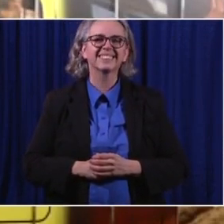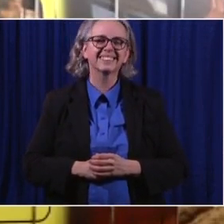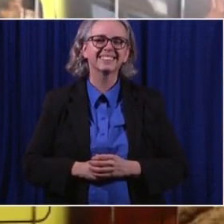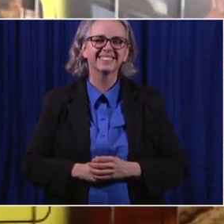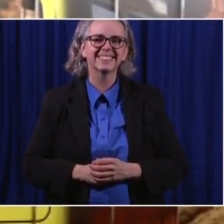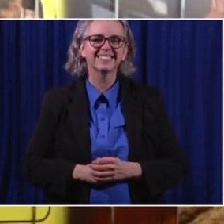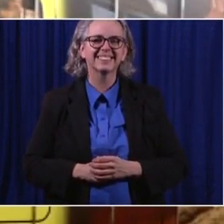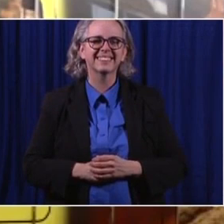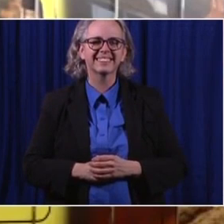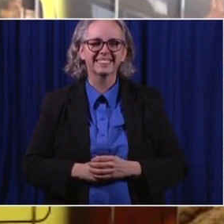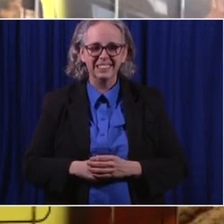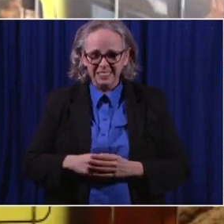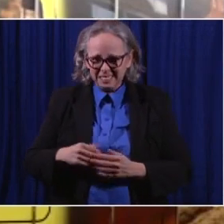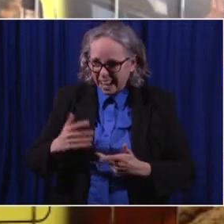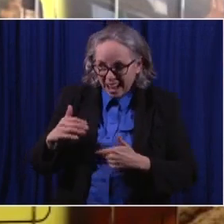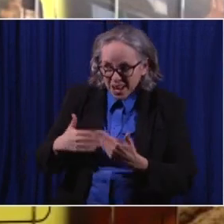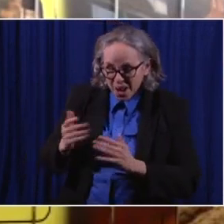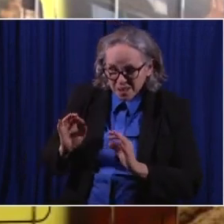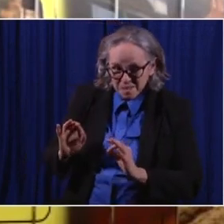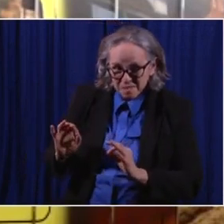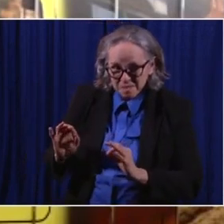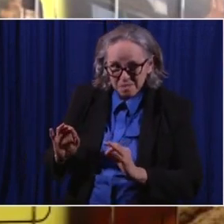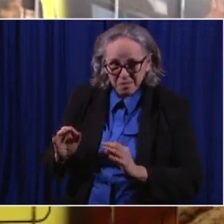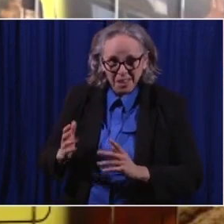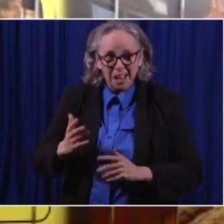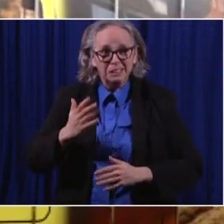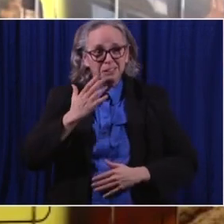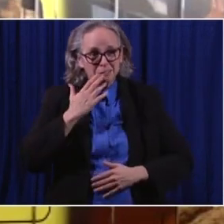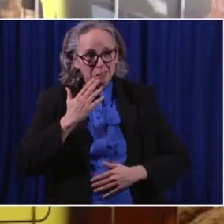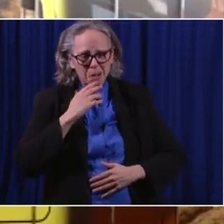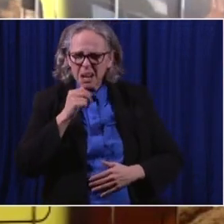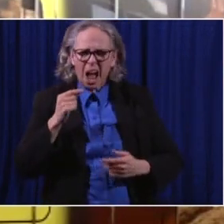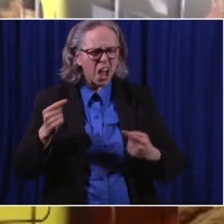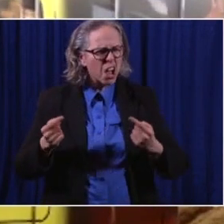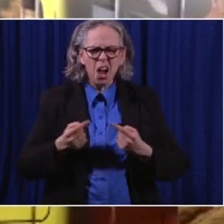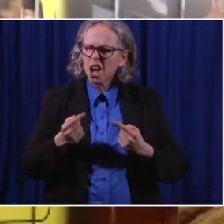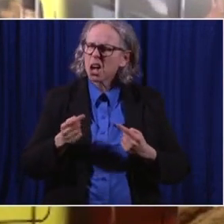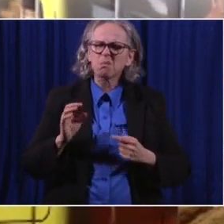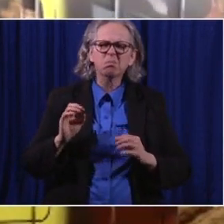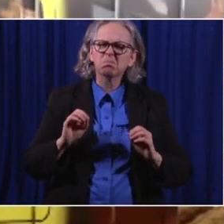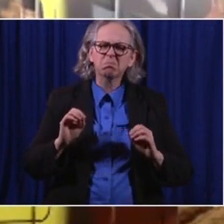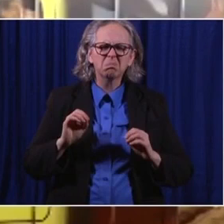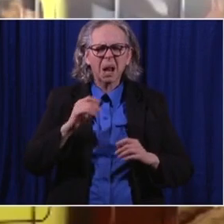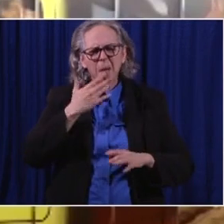How we doing? Good. Didn't hurt too bad. She's really good at this.